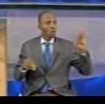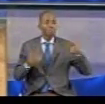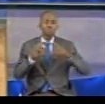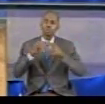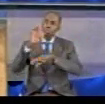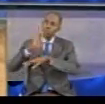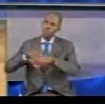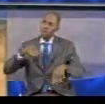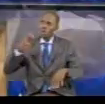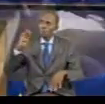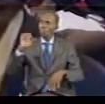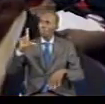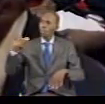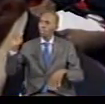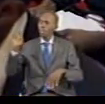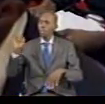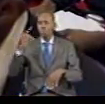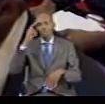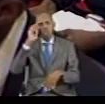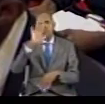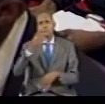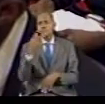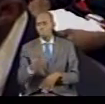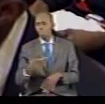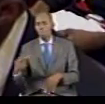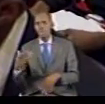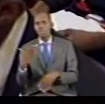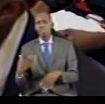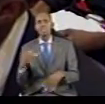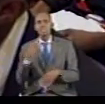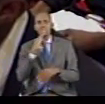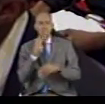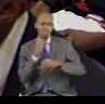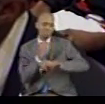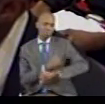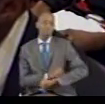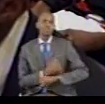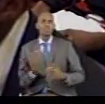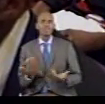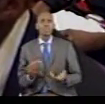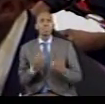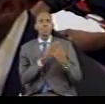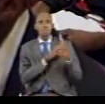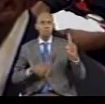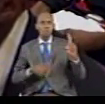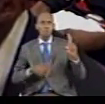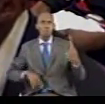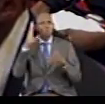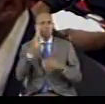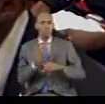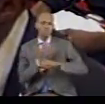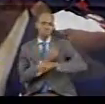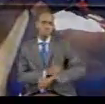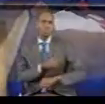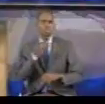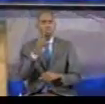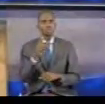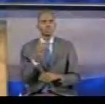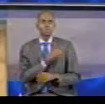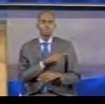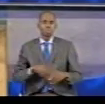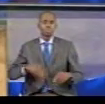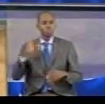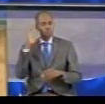property is secured. The Lord is going to protect you. And he's going to protect your